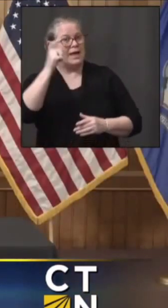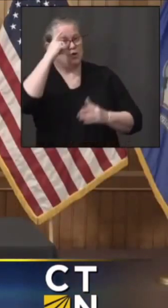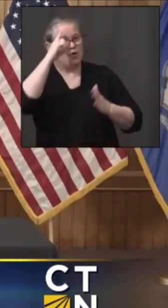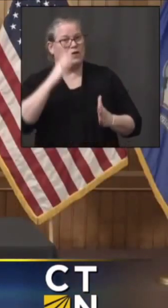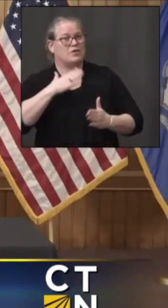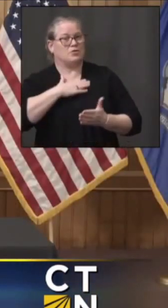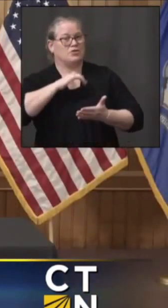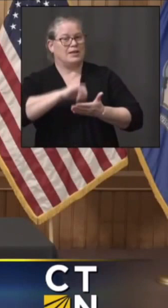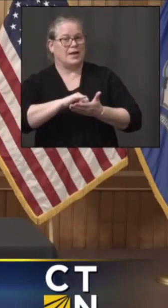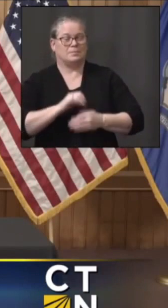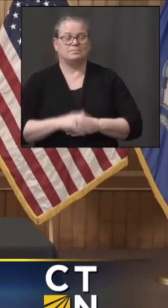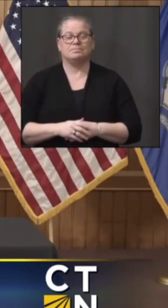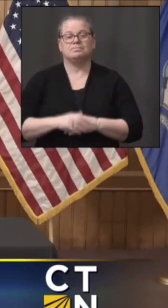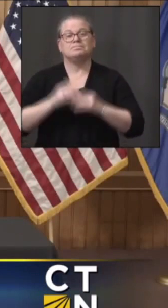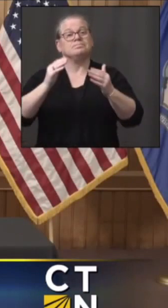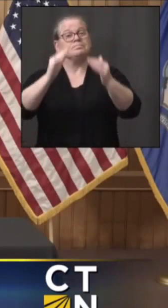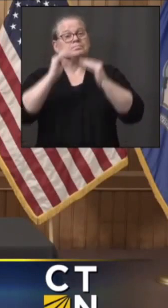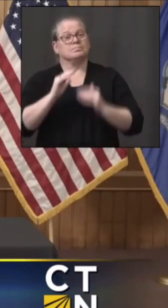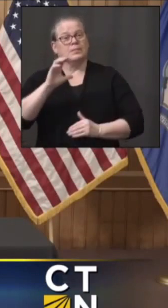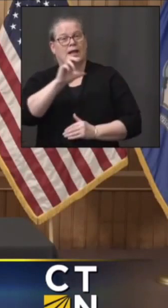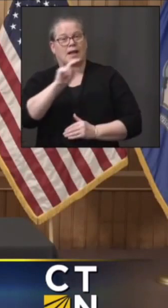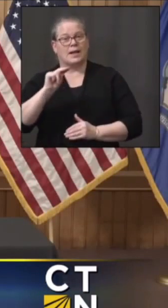The Connecticut Mirror.